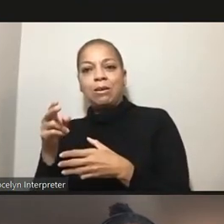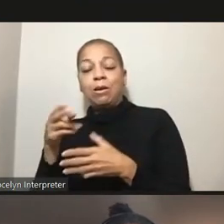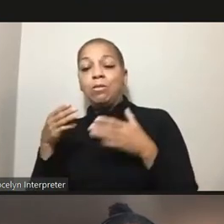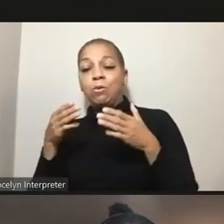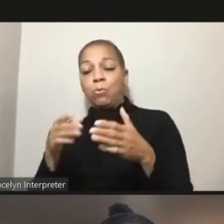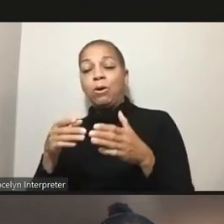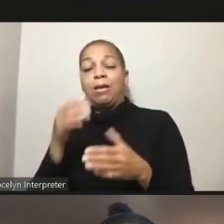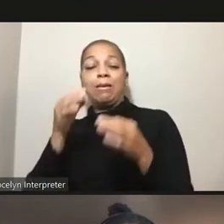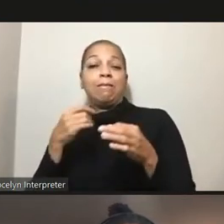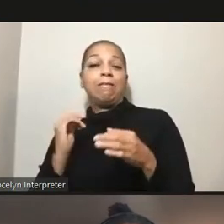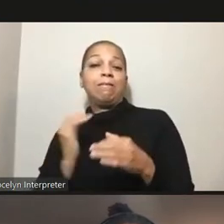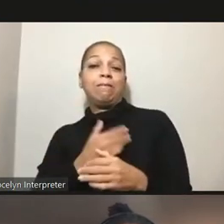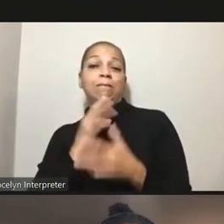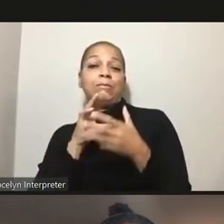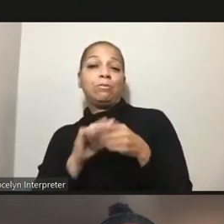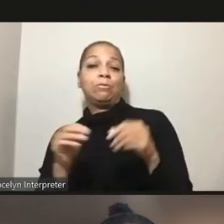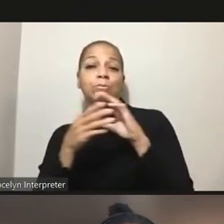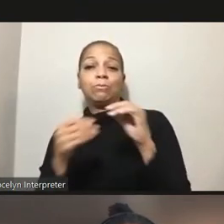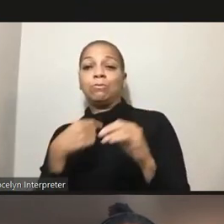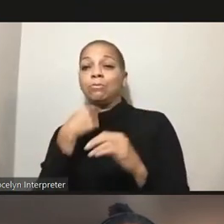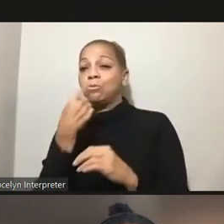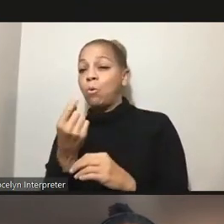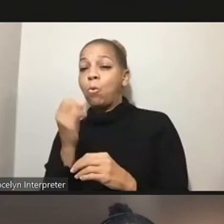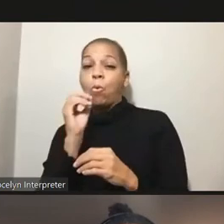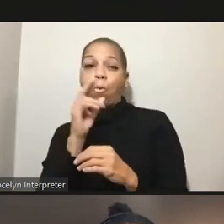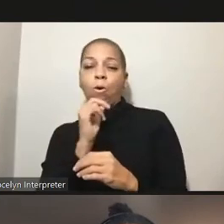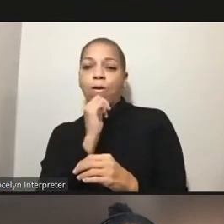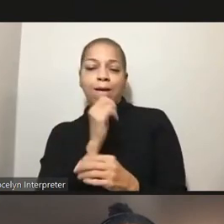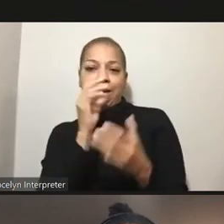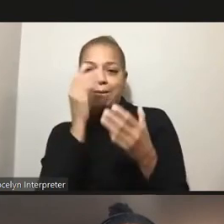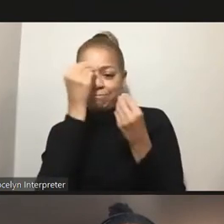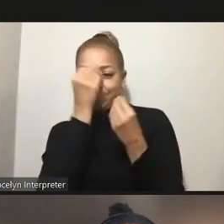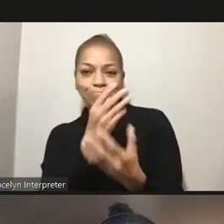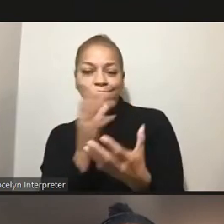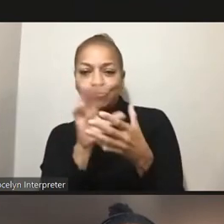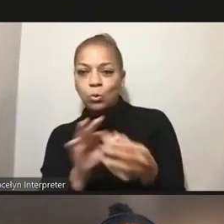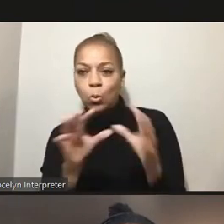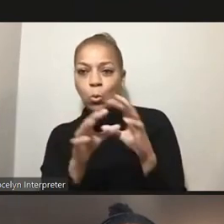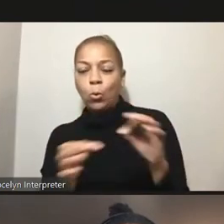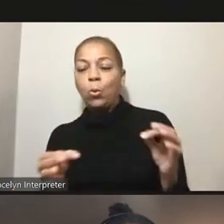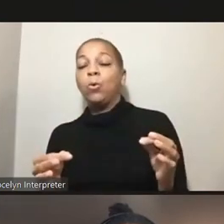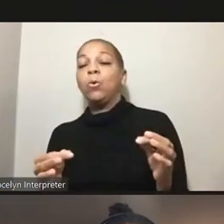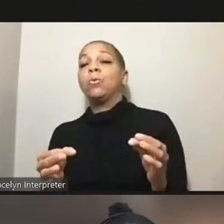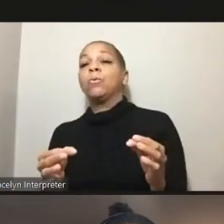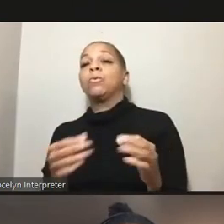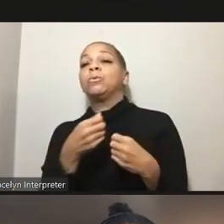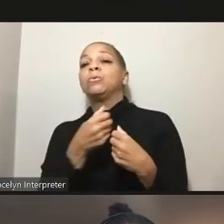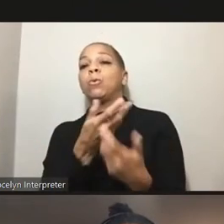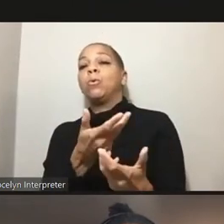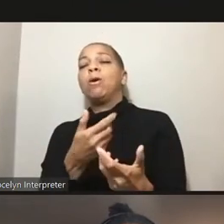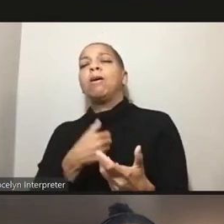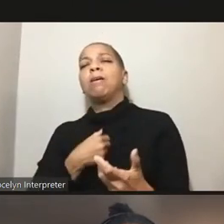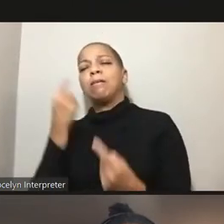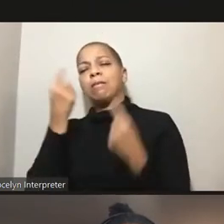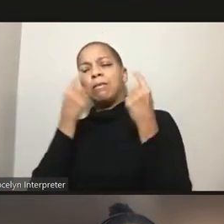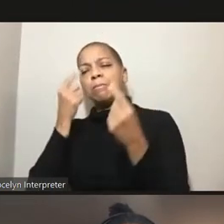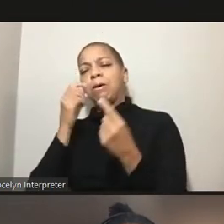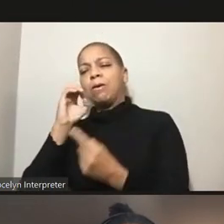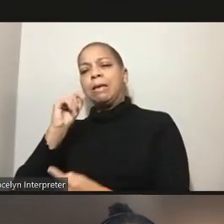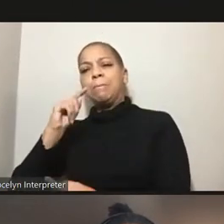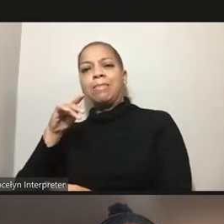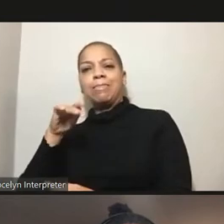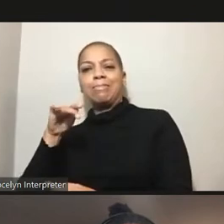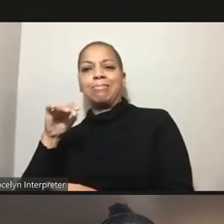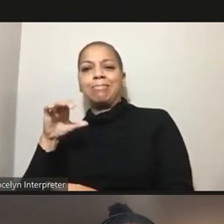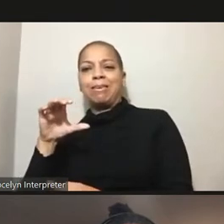not. And so when I think about empathetic witnessing, I think about all of the context